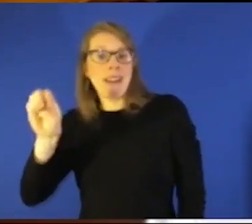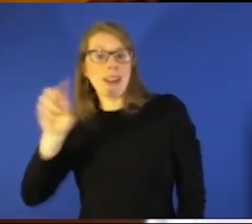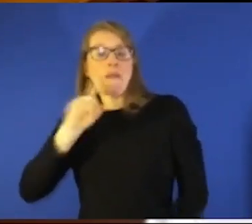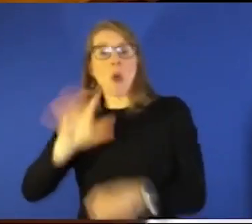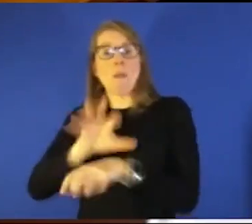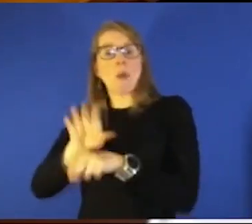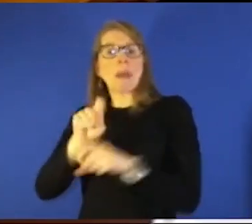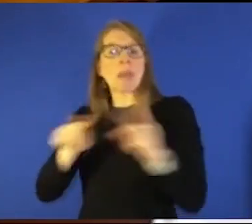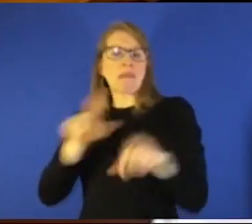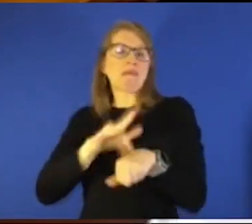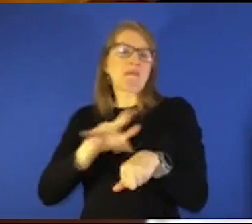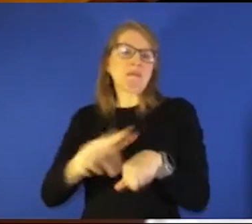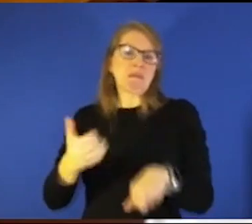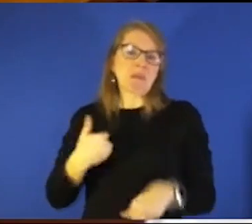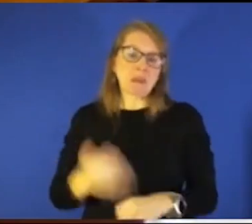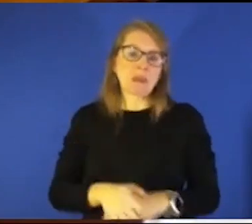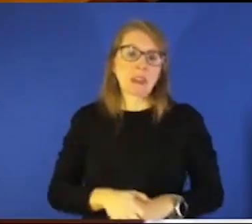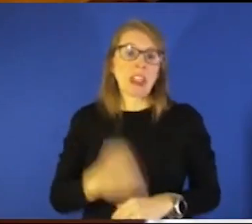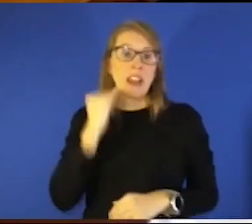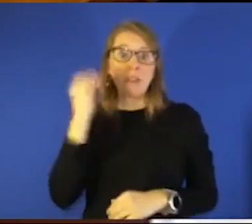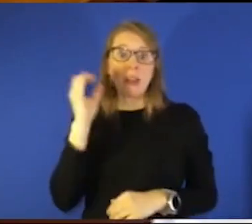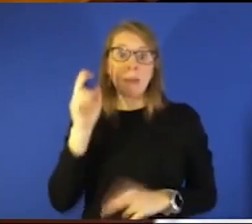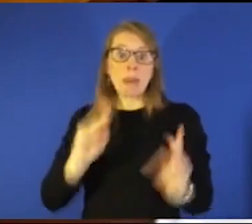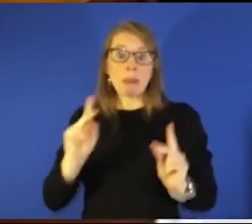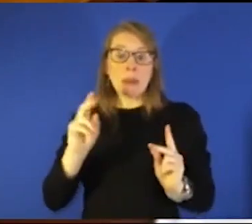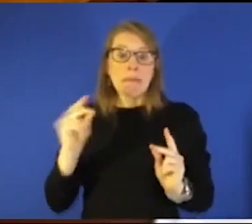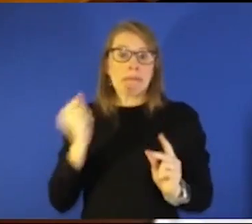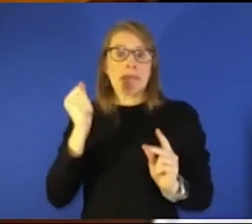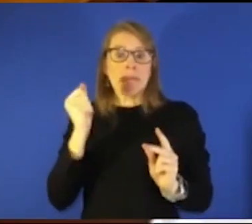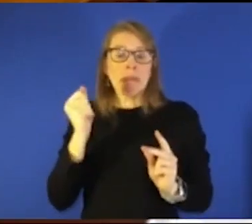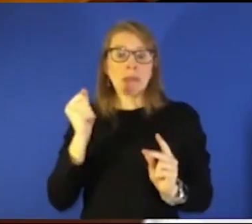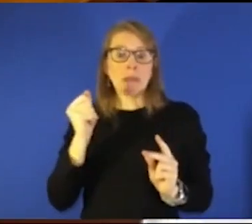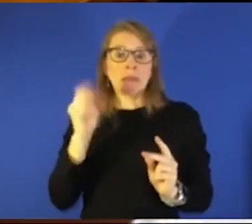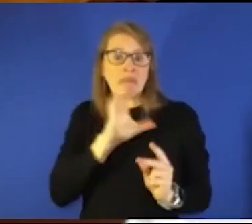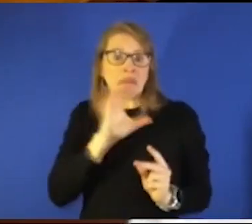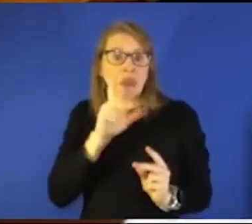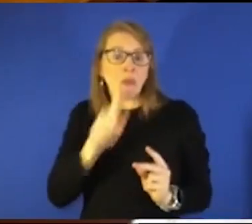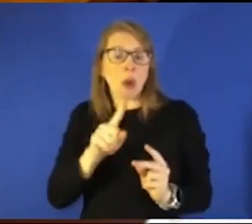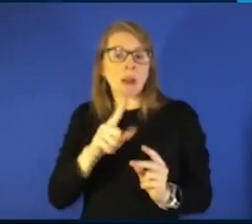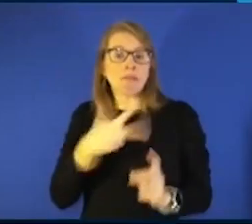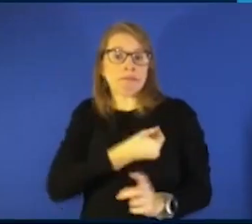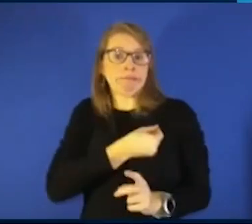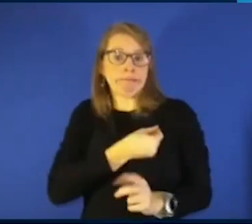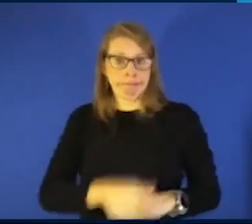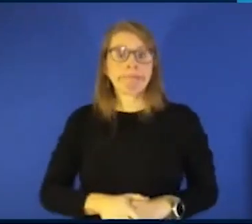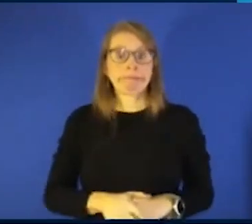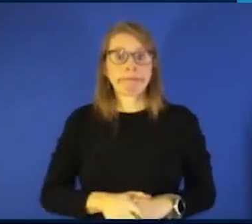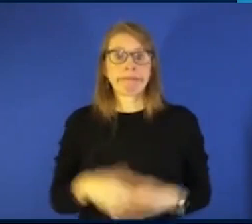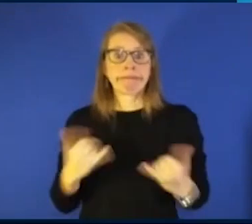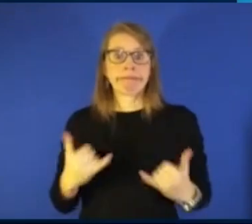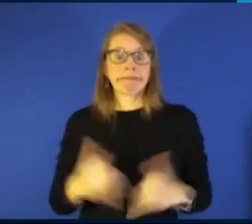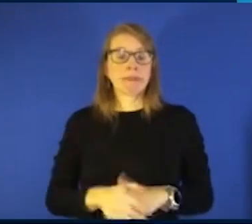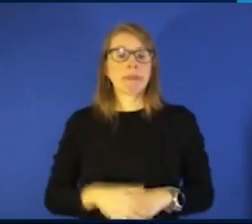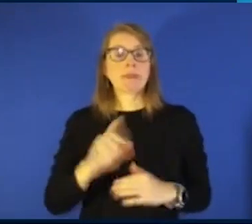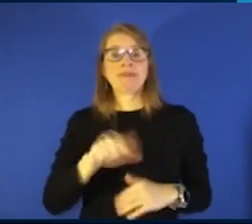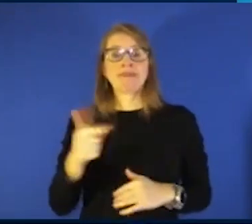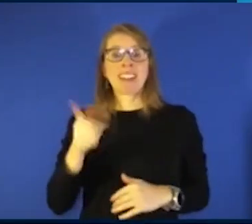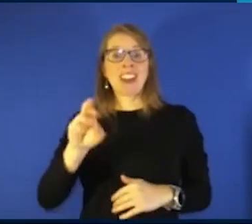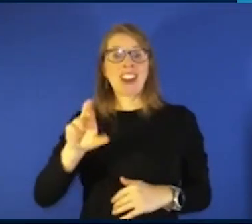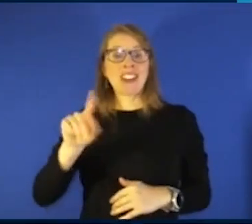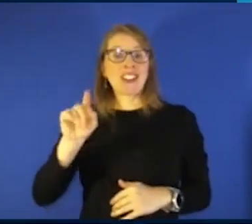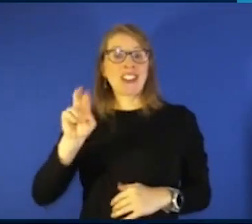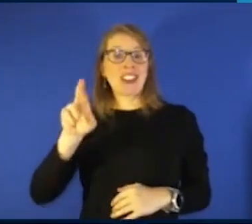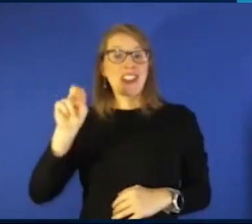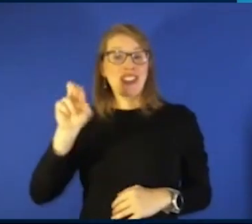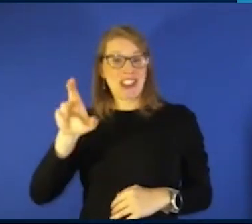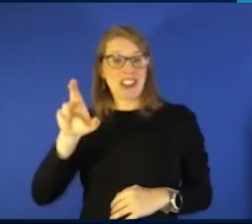have availability if people are looking to get their vaccine or booster. And Dr. Turner, finally, with our